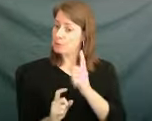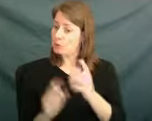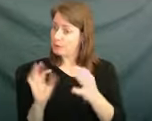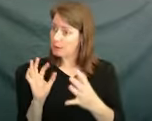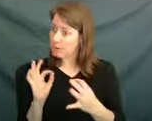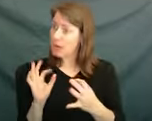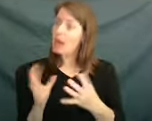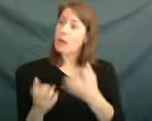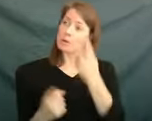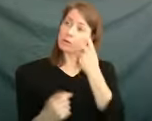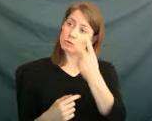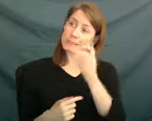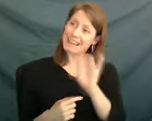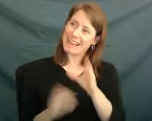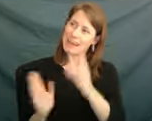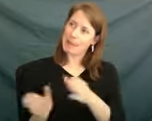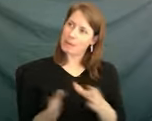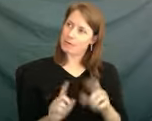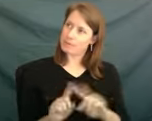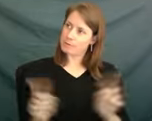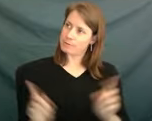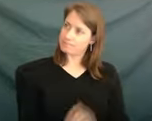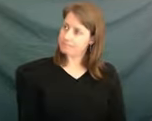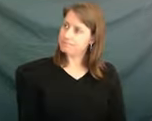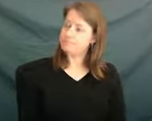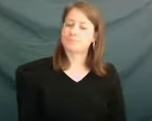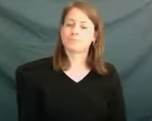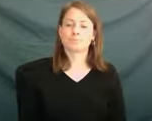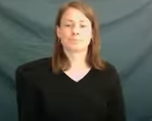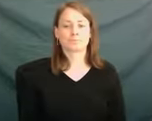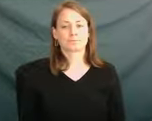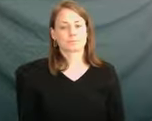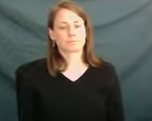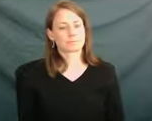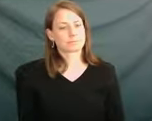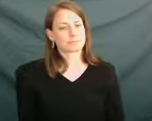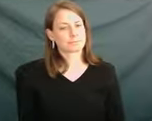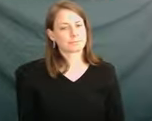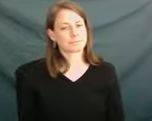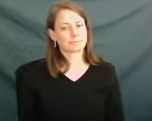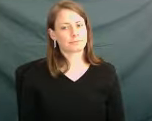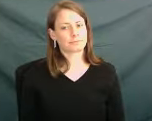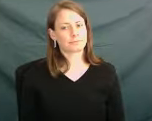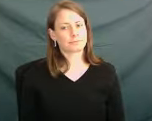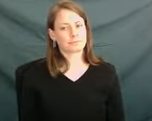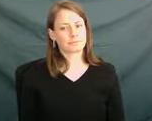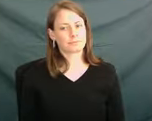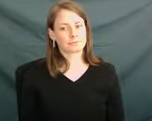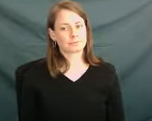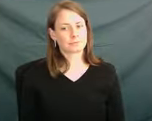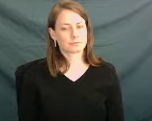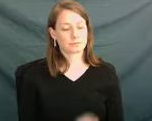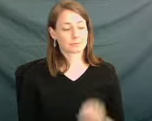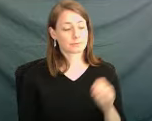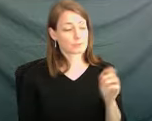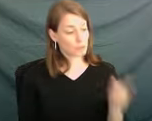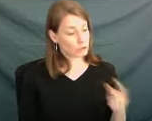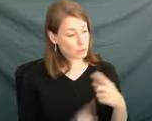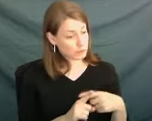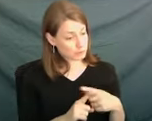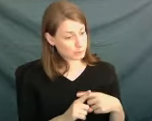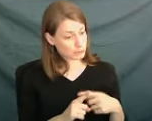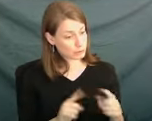Montreal. Thank you very much. Okay, so then work out the difference. It's between a maximum temperature and a minimum temperature. Tell me